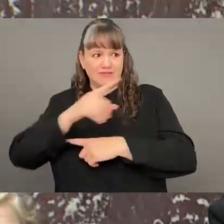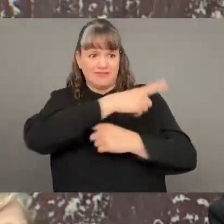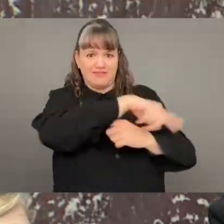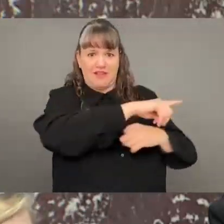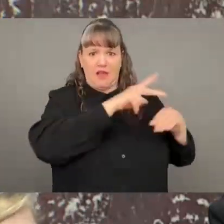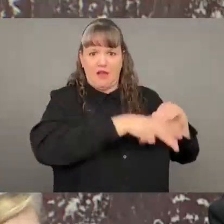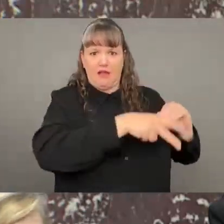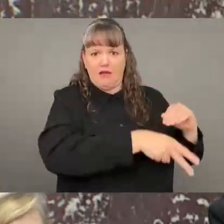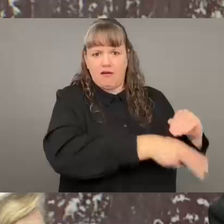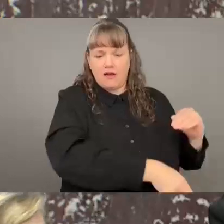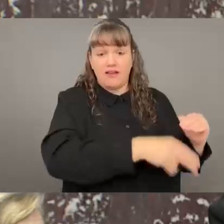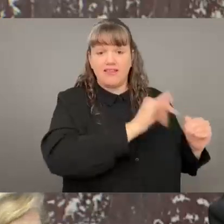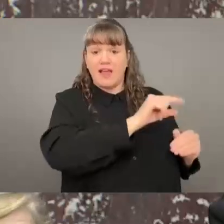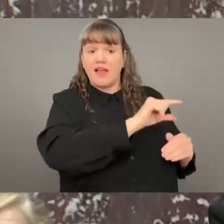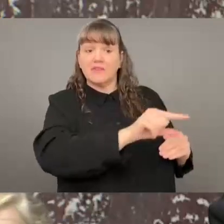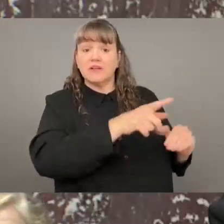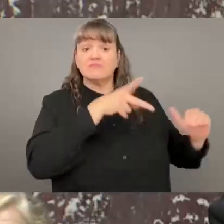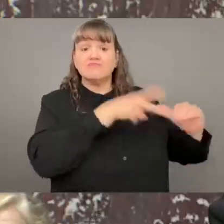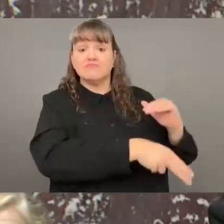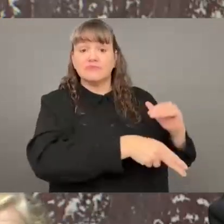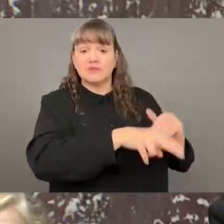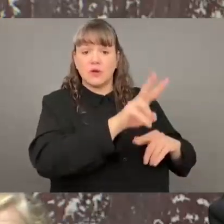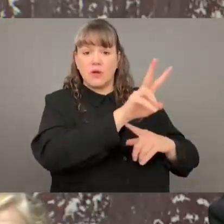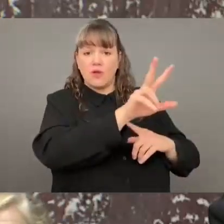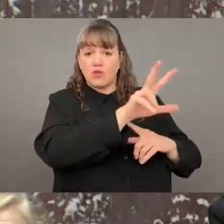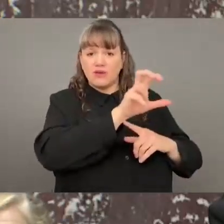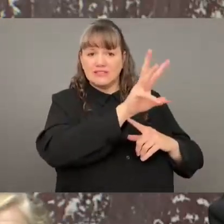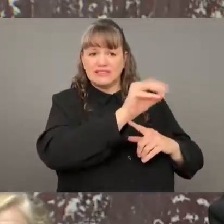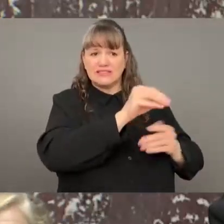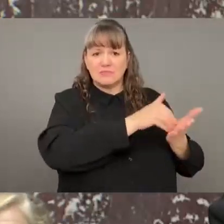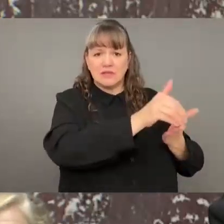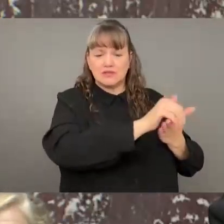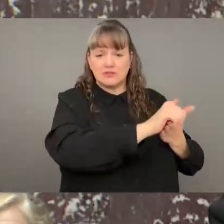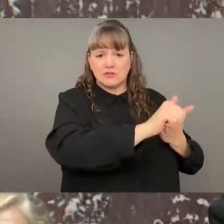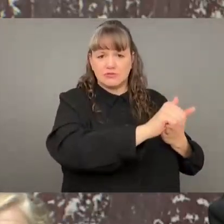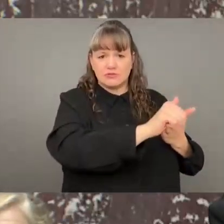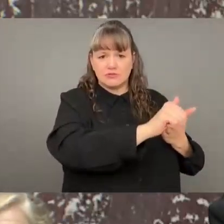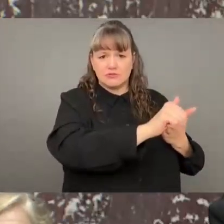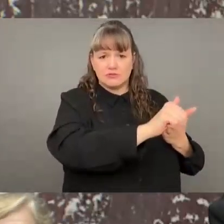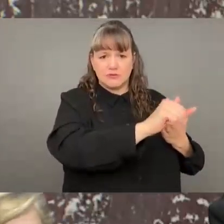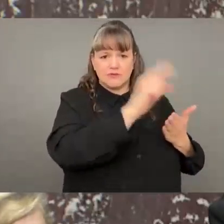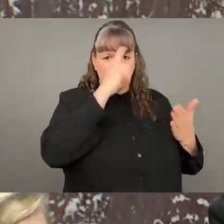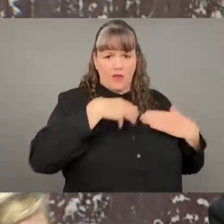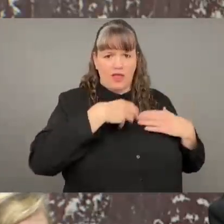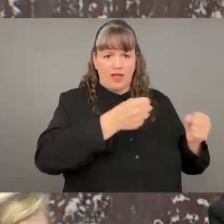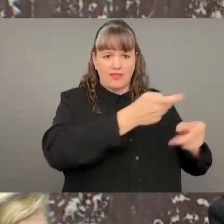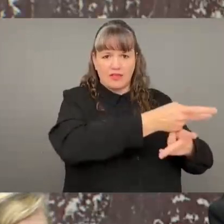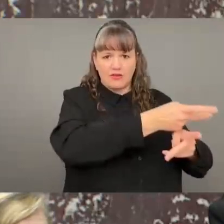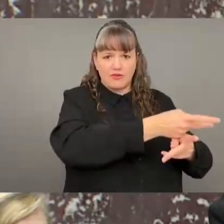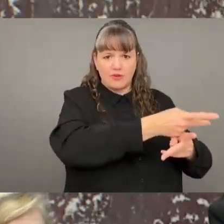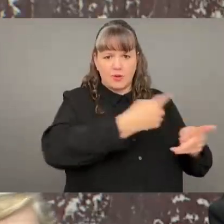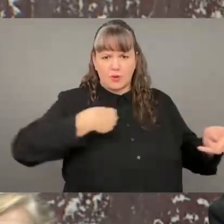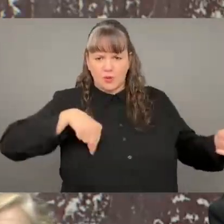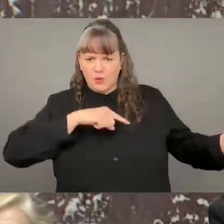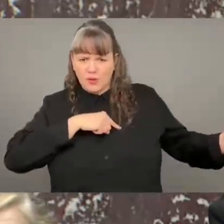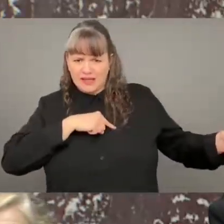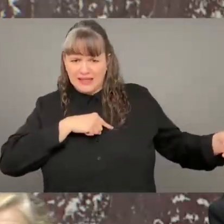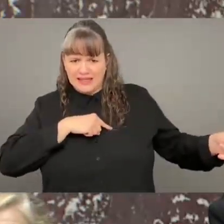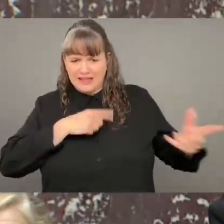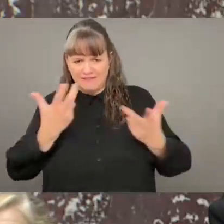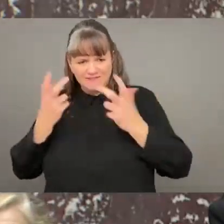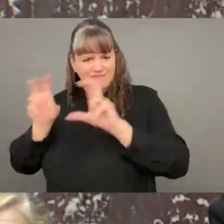health. We are making record investments in mental health to break the cycle of crime, including